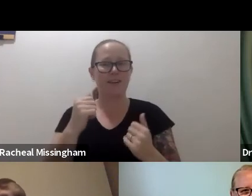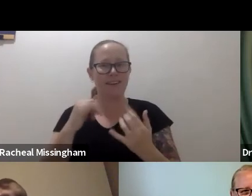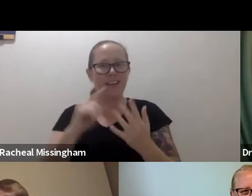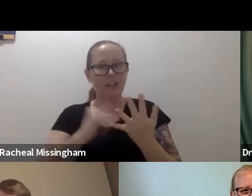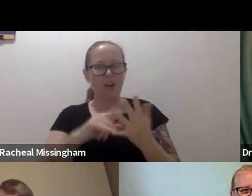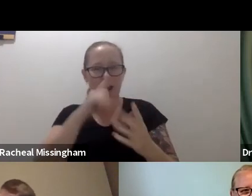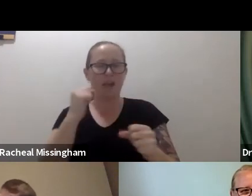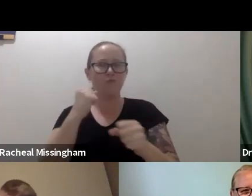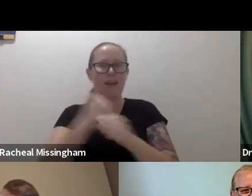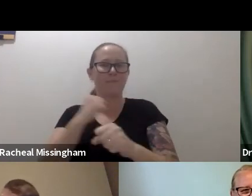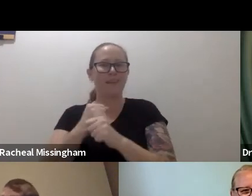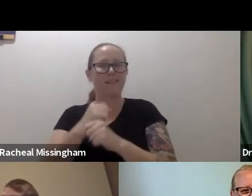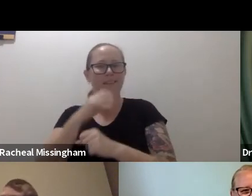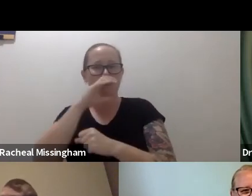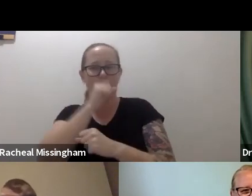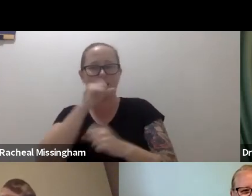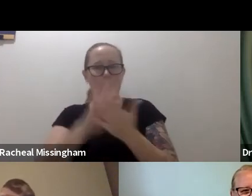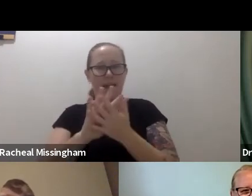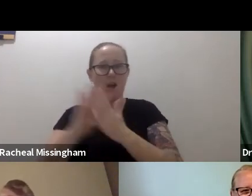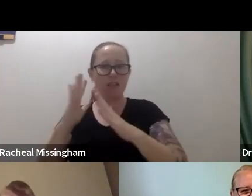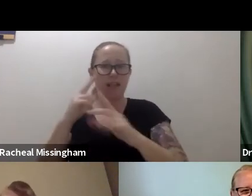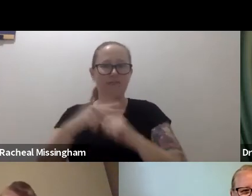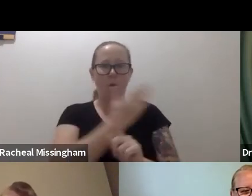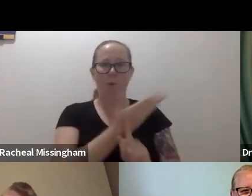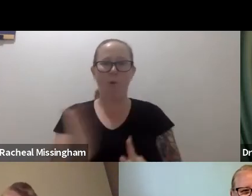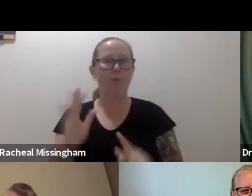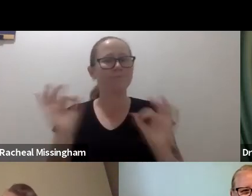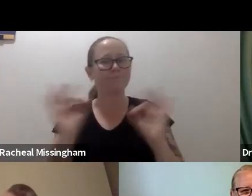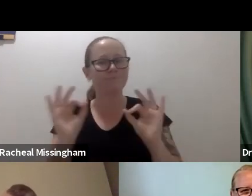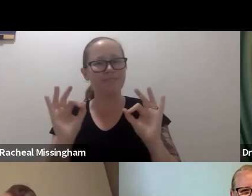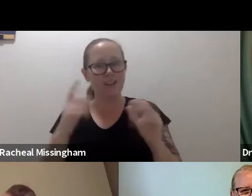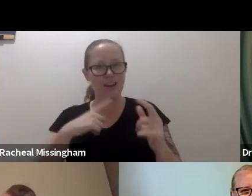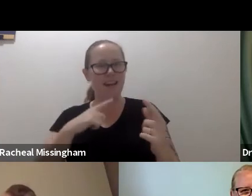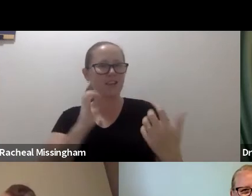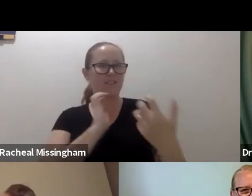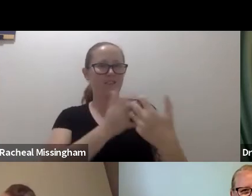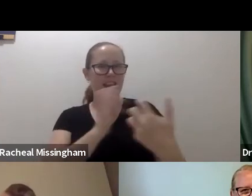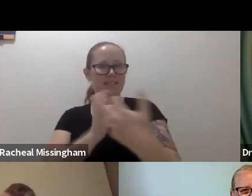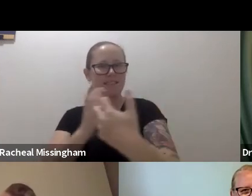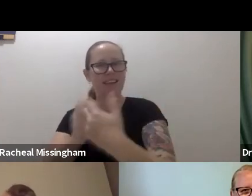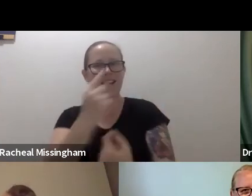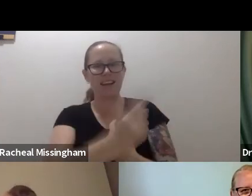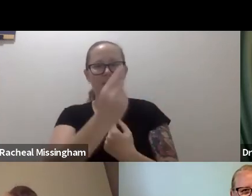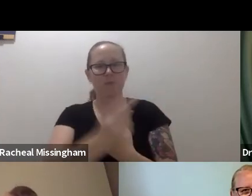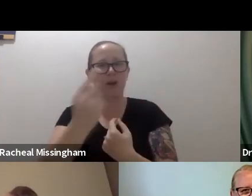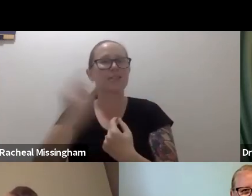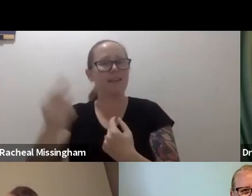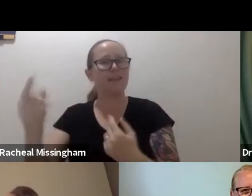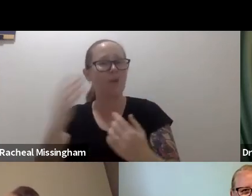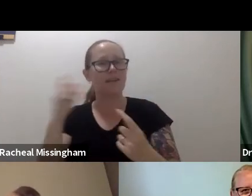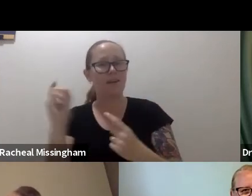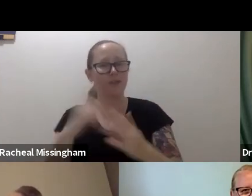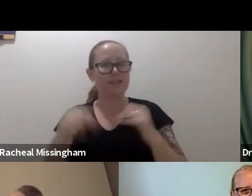Auslander. So you can't really make something mean Auslander for all. You need to fit each